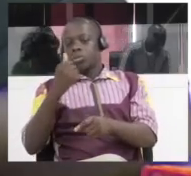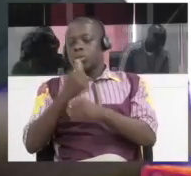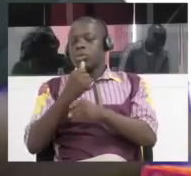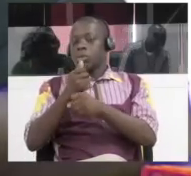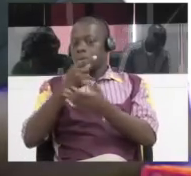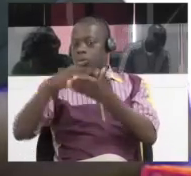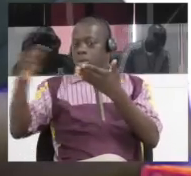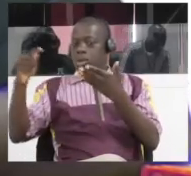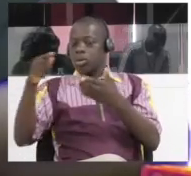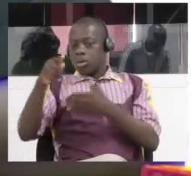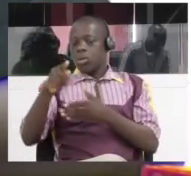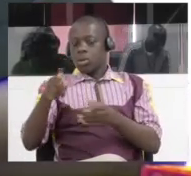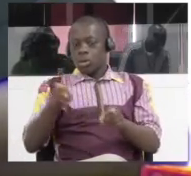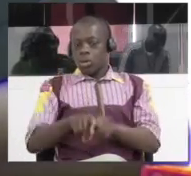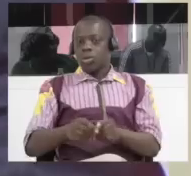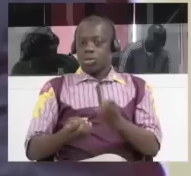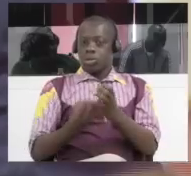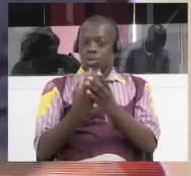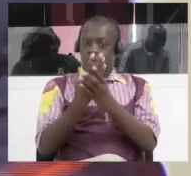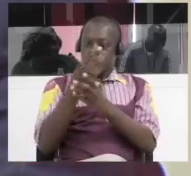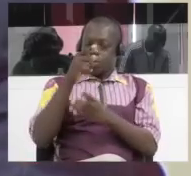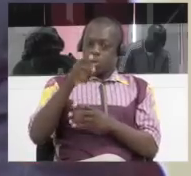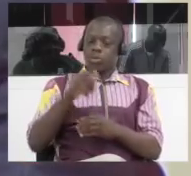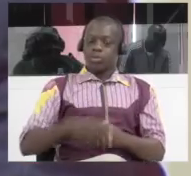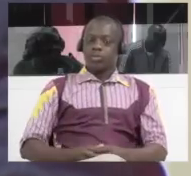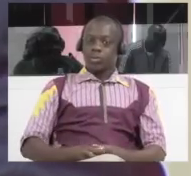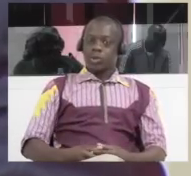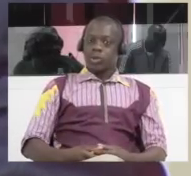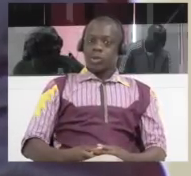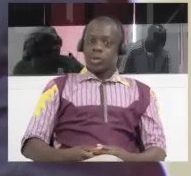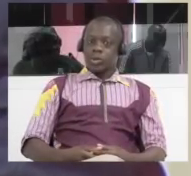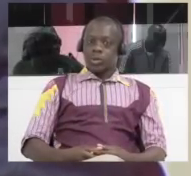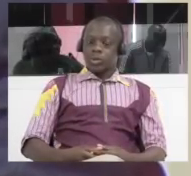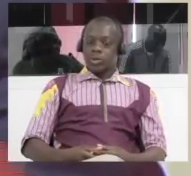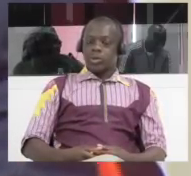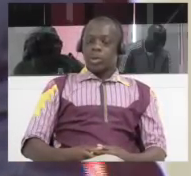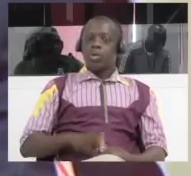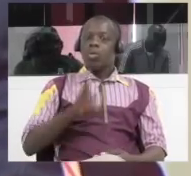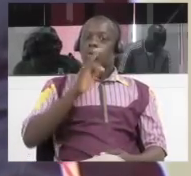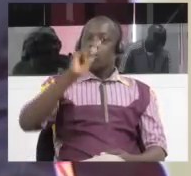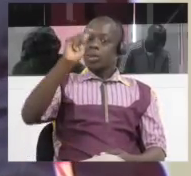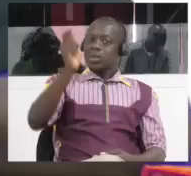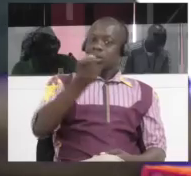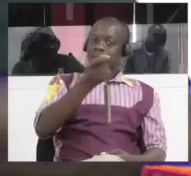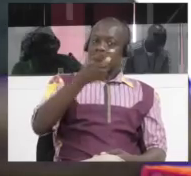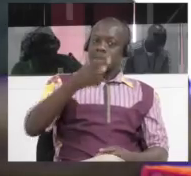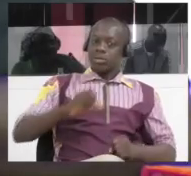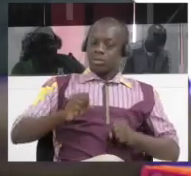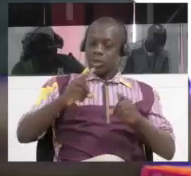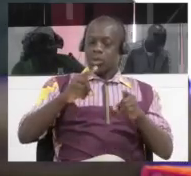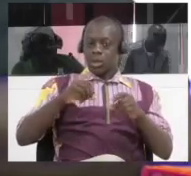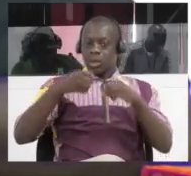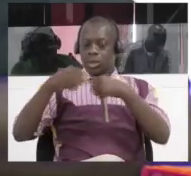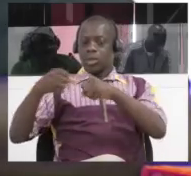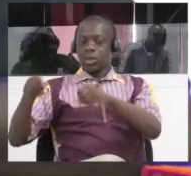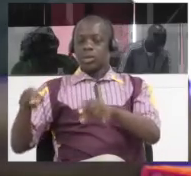to. Who designed that particular exercise? I think then I